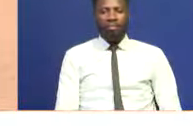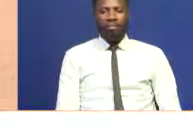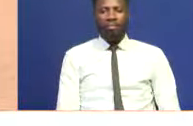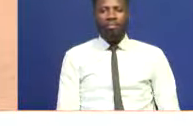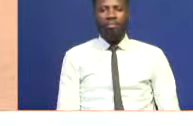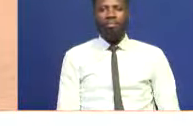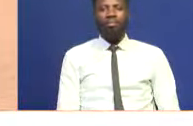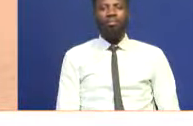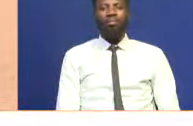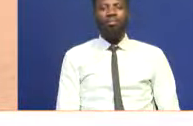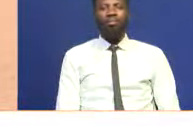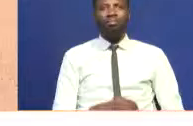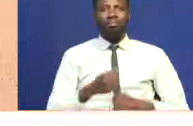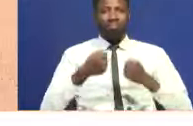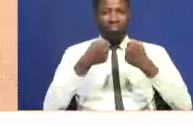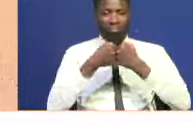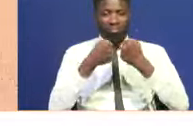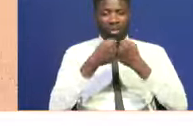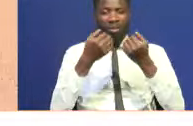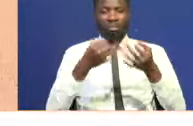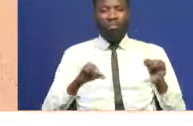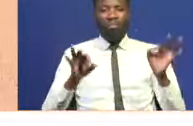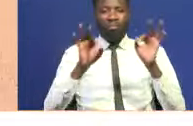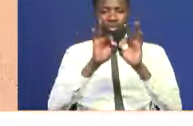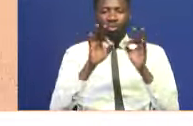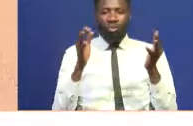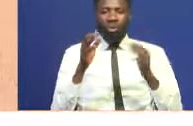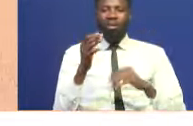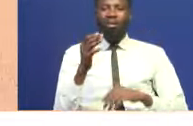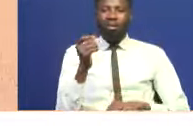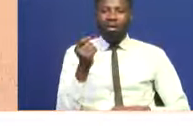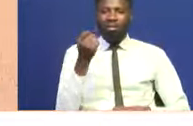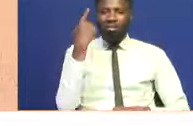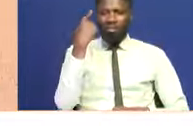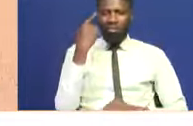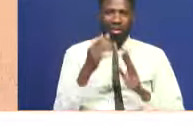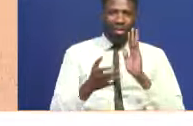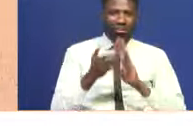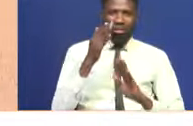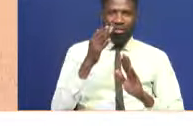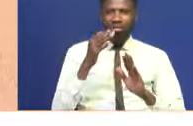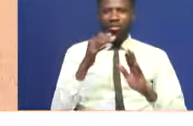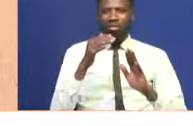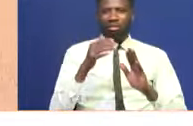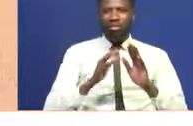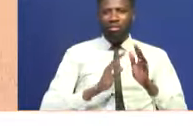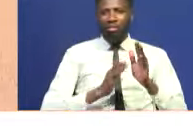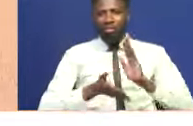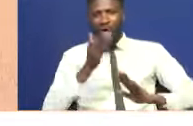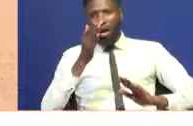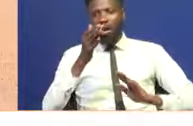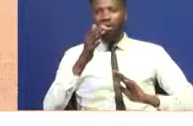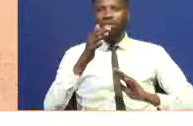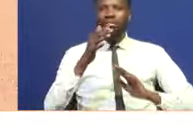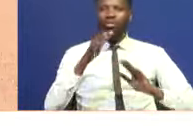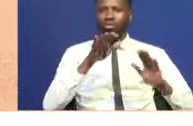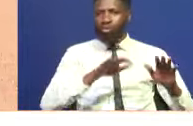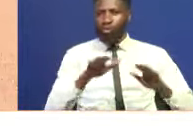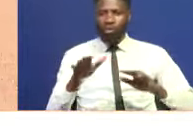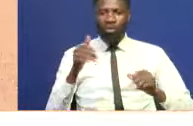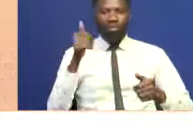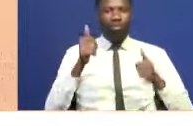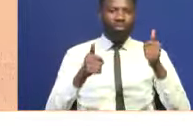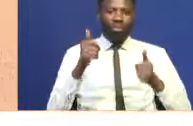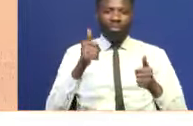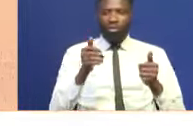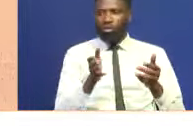The important thing about a game is to learn the tempo. When you have an advantage, you look for the opportunities. You slow the game down, you play to your wings,